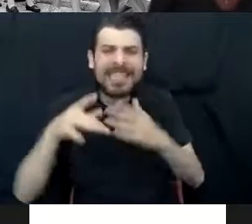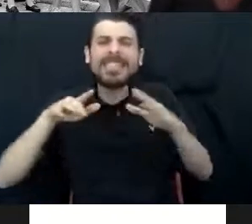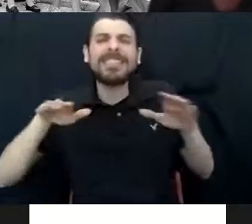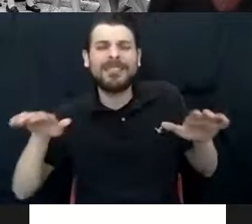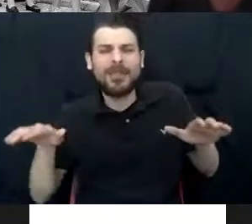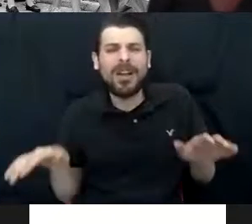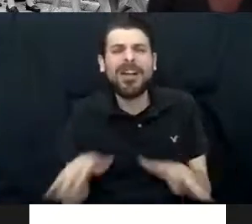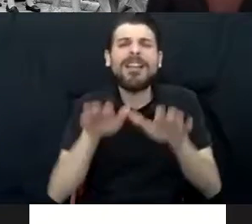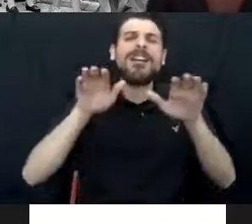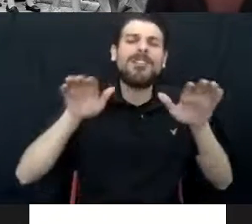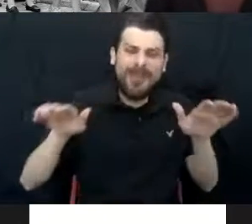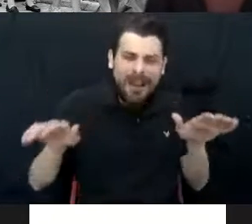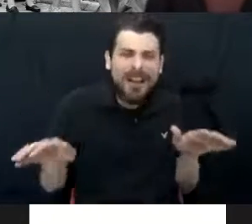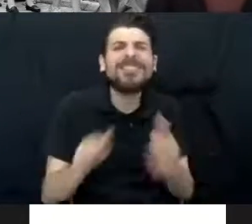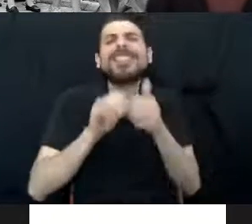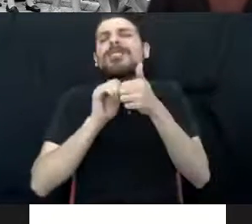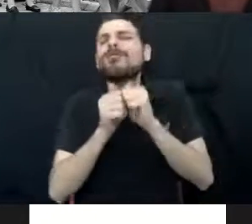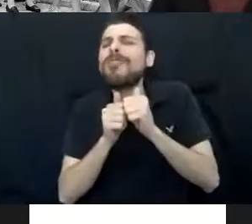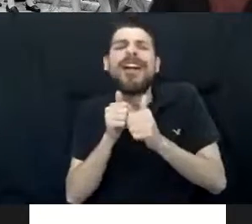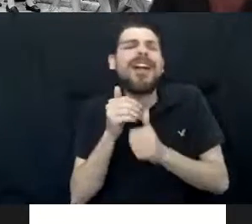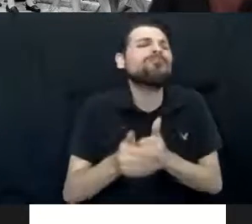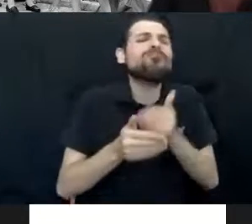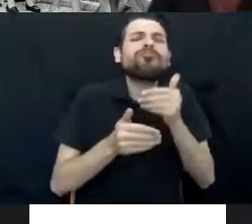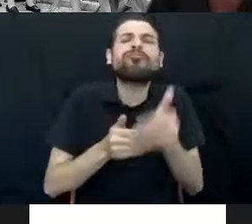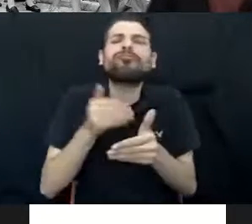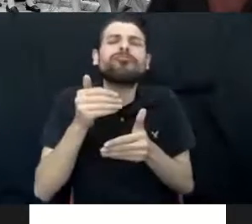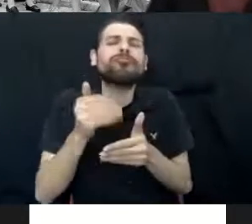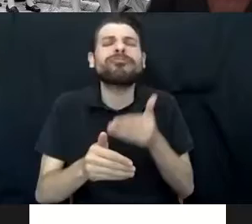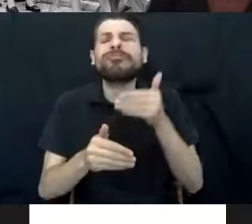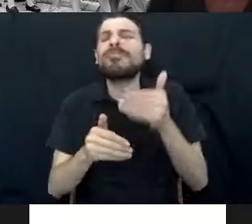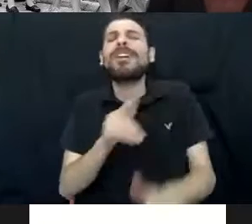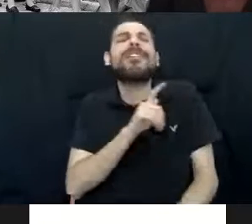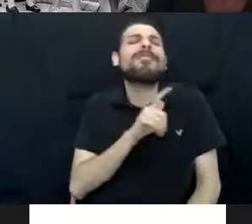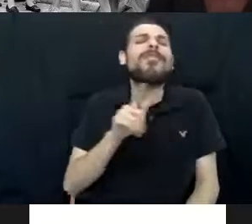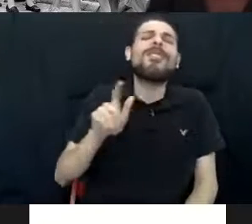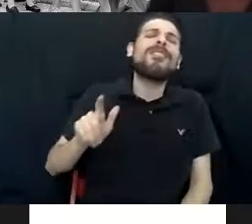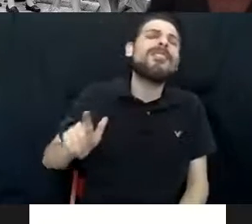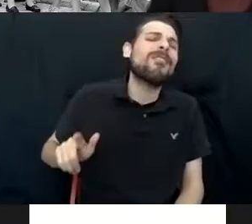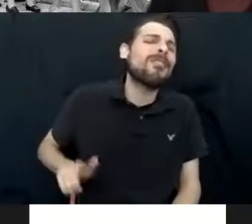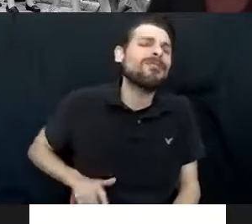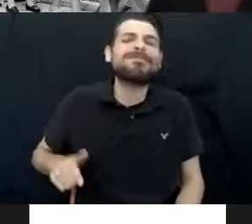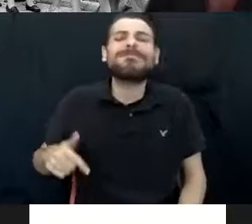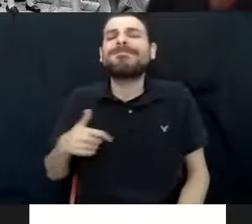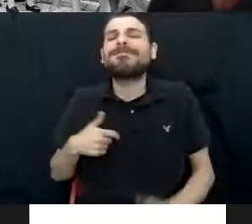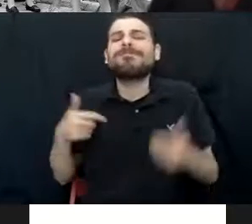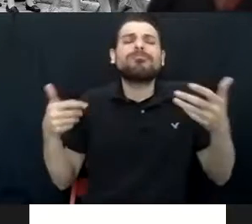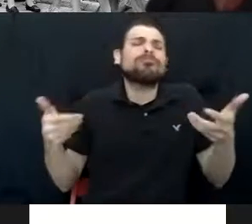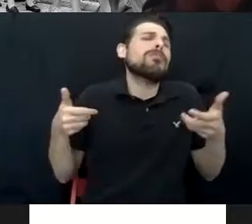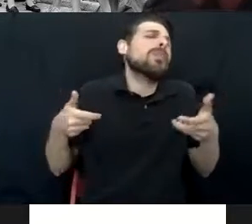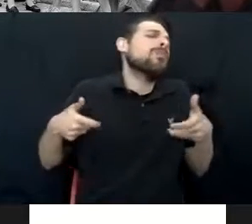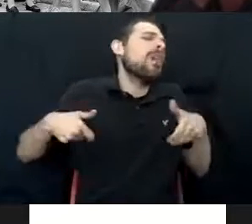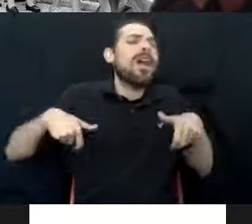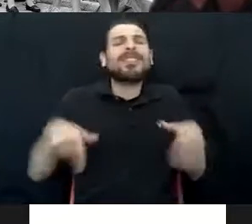feet while I run this race. Lord, I don't want to run